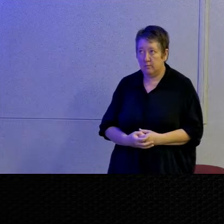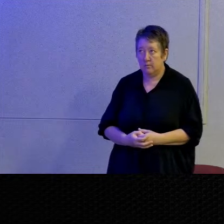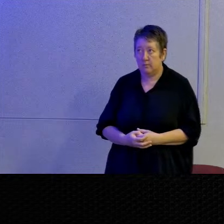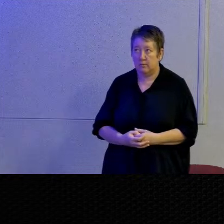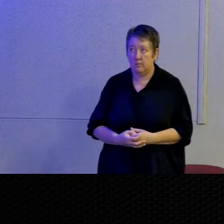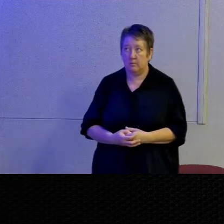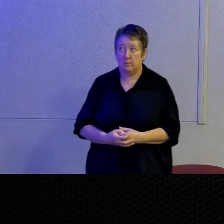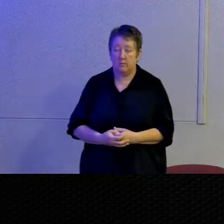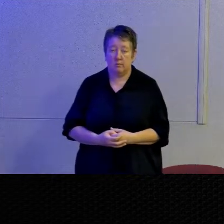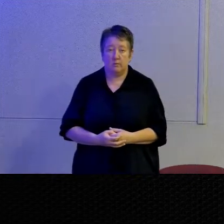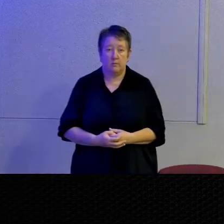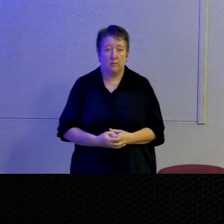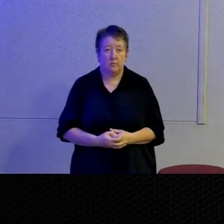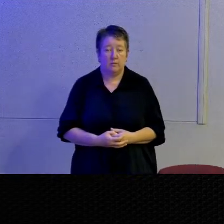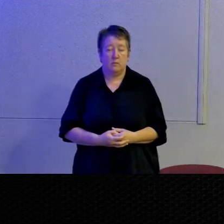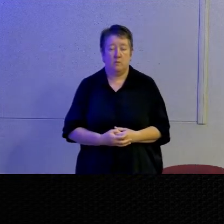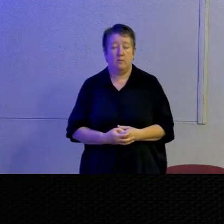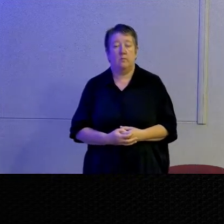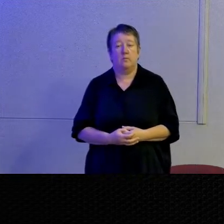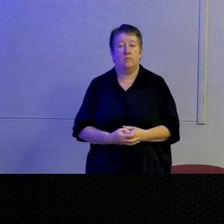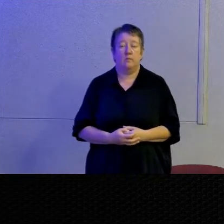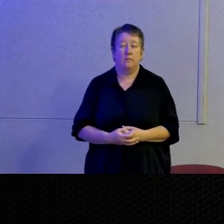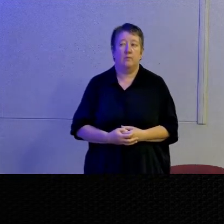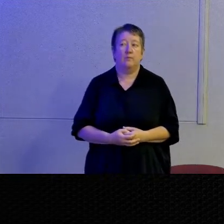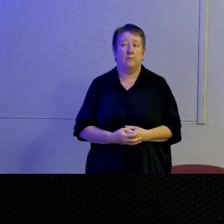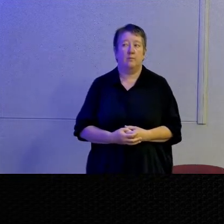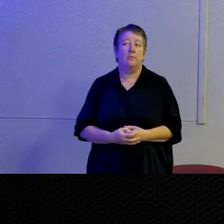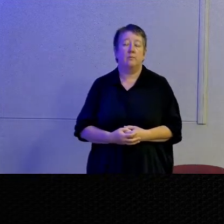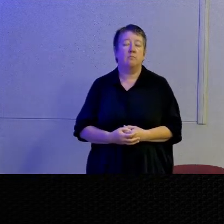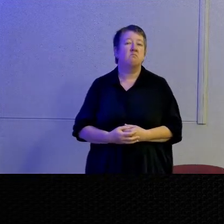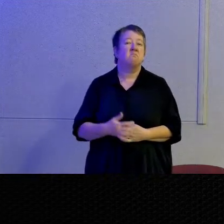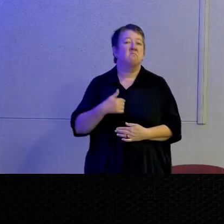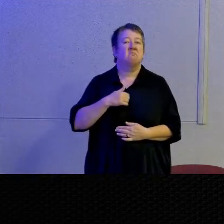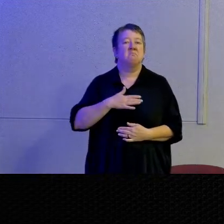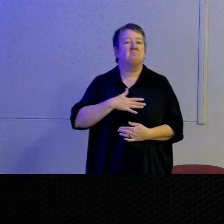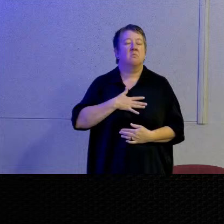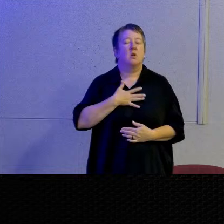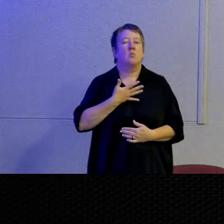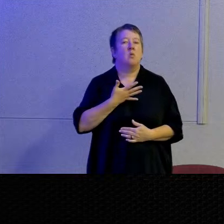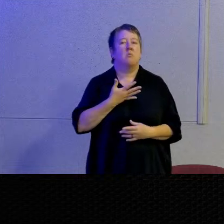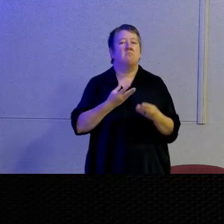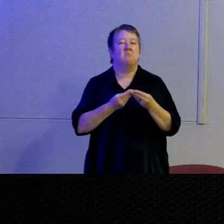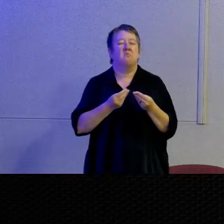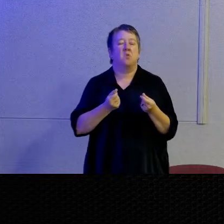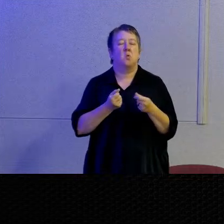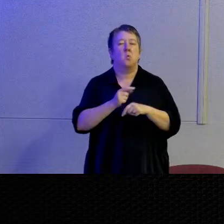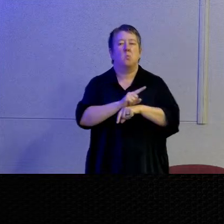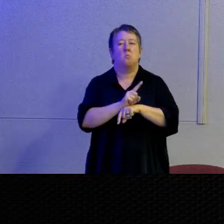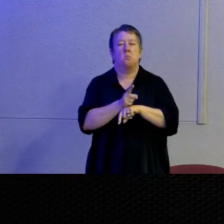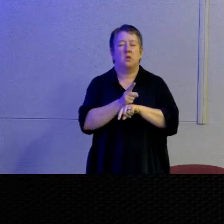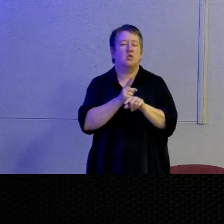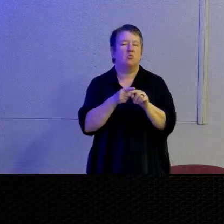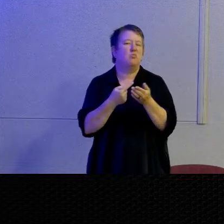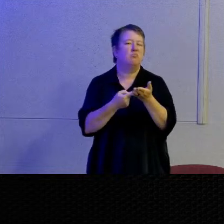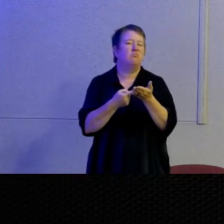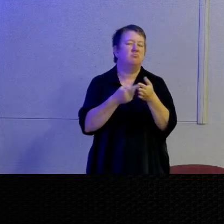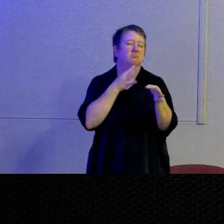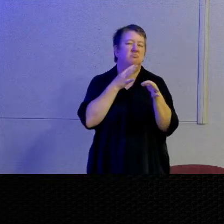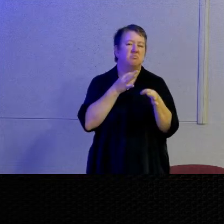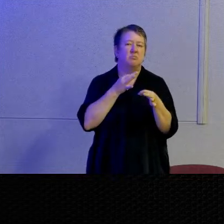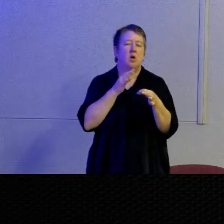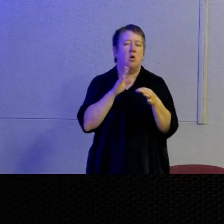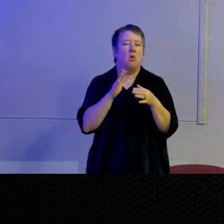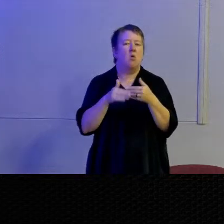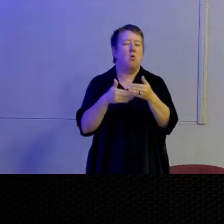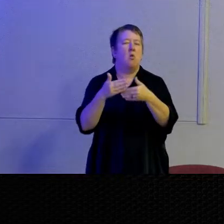So I just wanted to take a couple of minutes to discuss a couple of ongoing